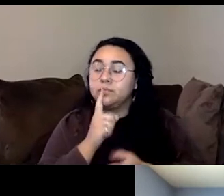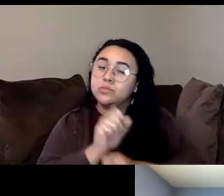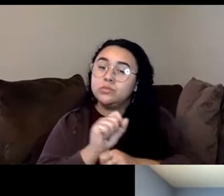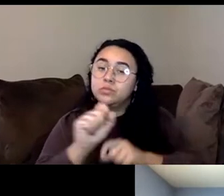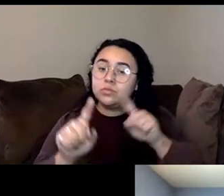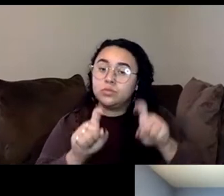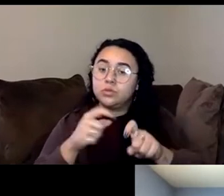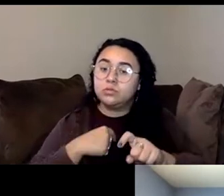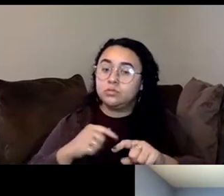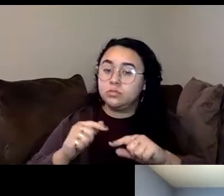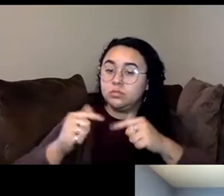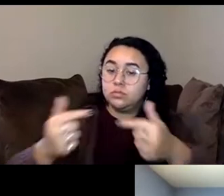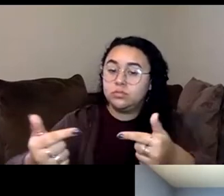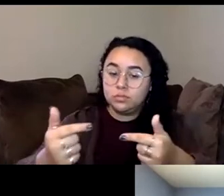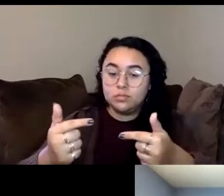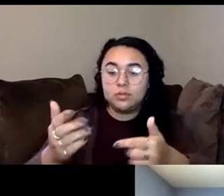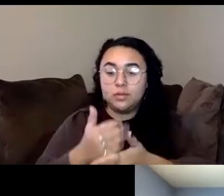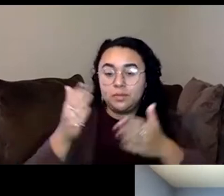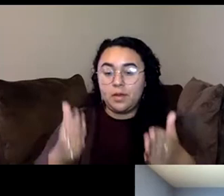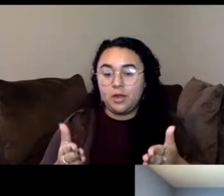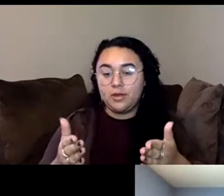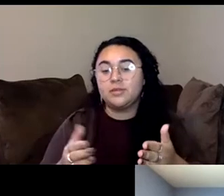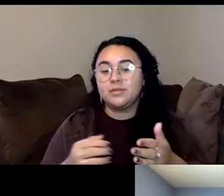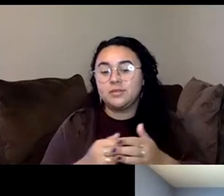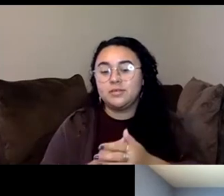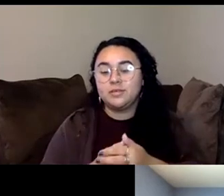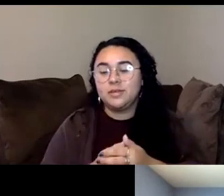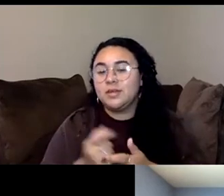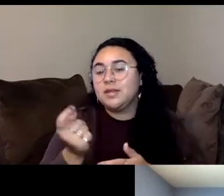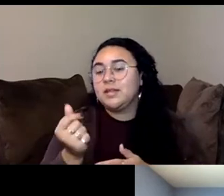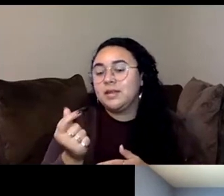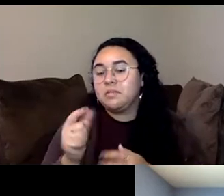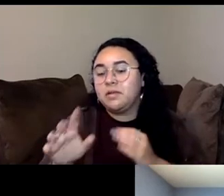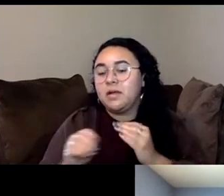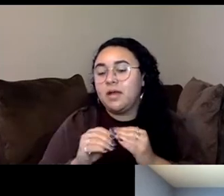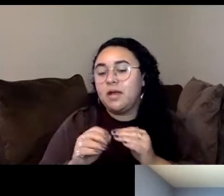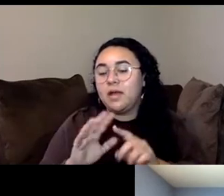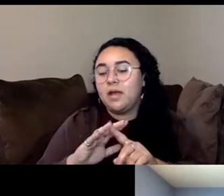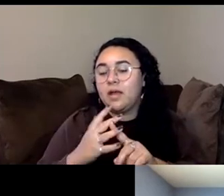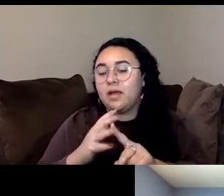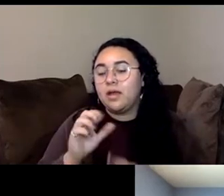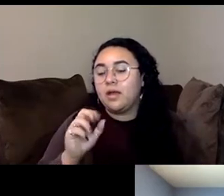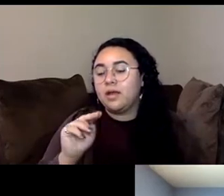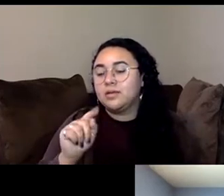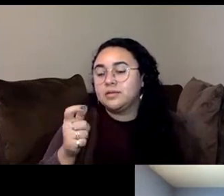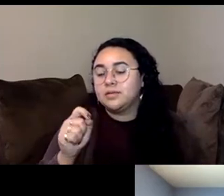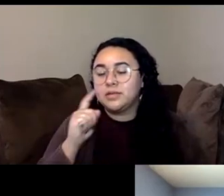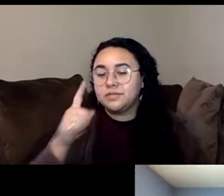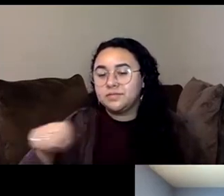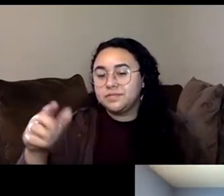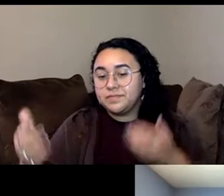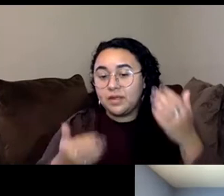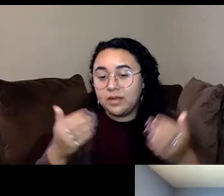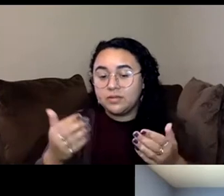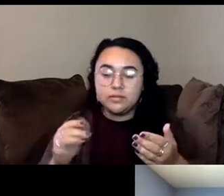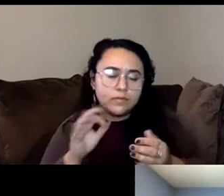to toss back to our awesome partners with a little bit of context for our guests. So if it wasn't super